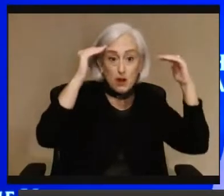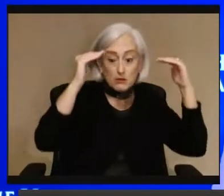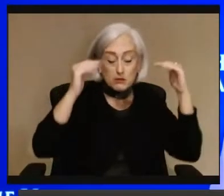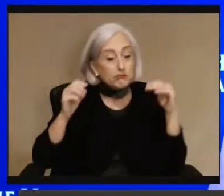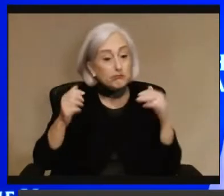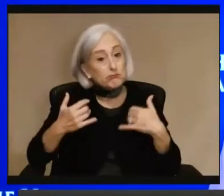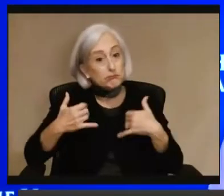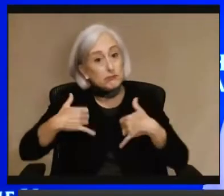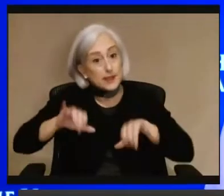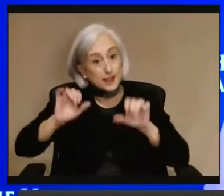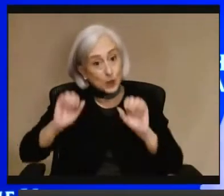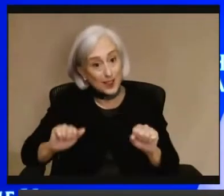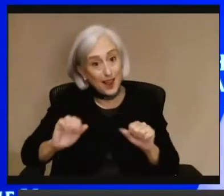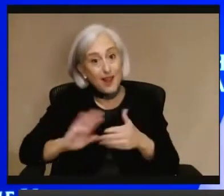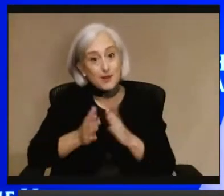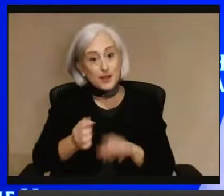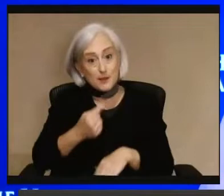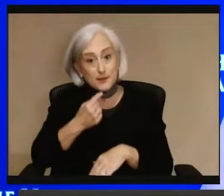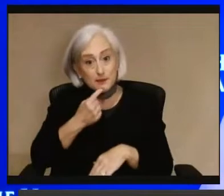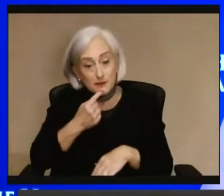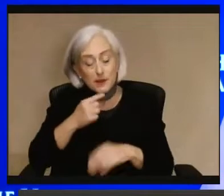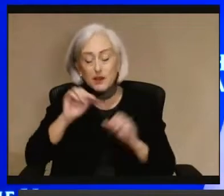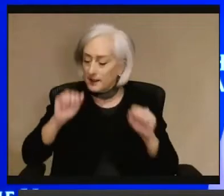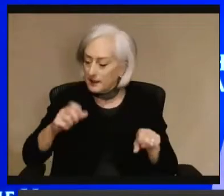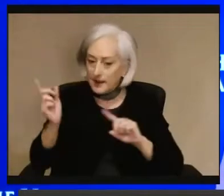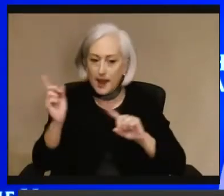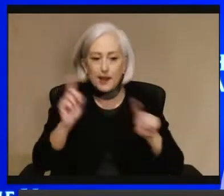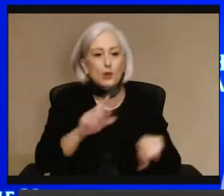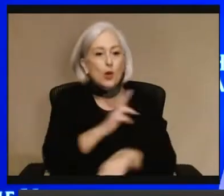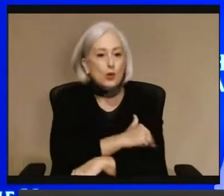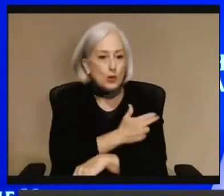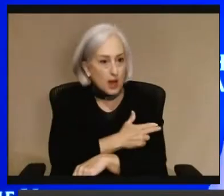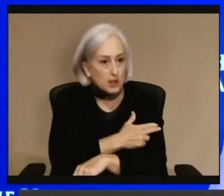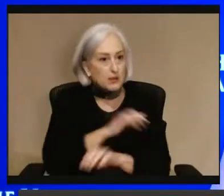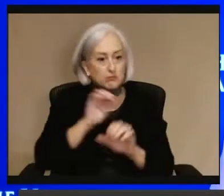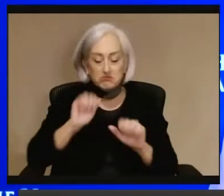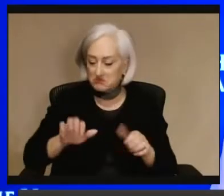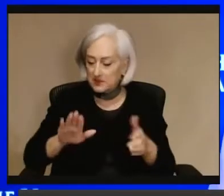hospital. They can still die. We know they can get long COVID as well. So